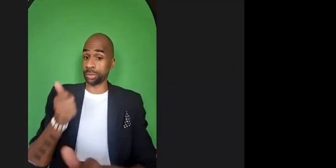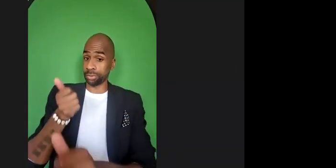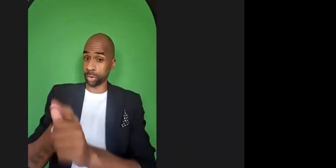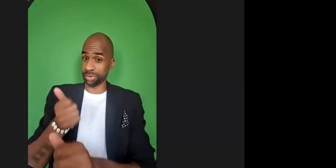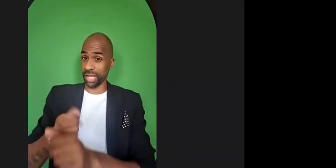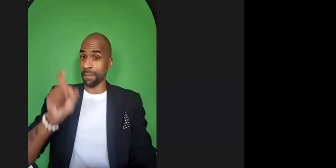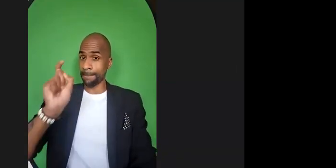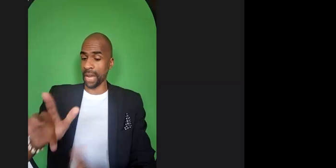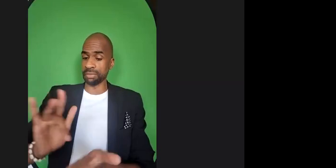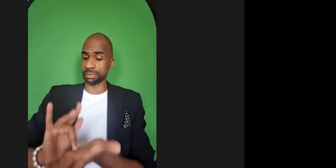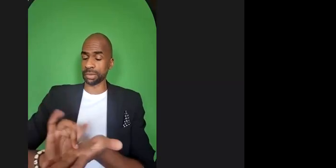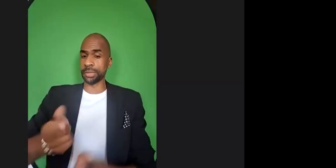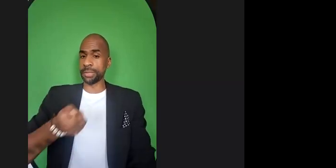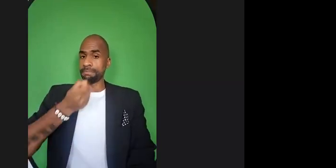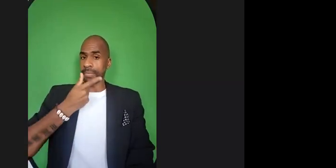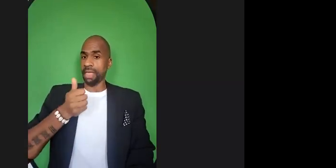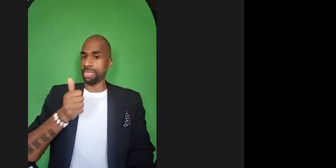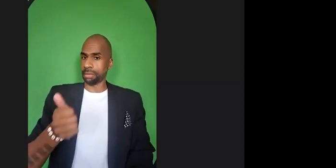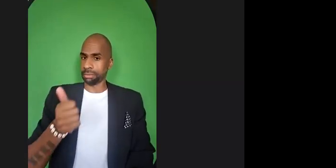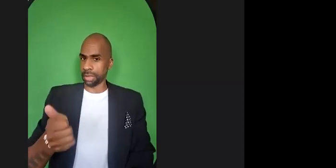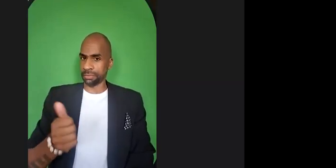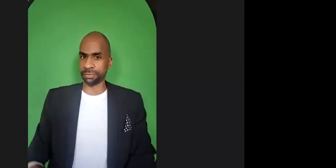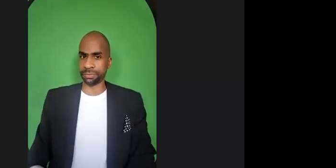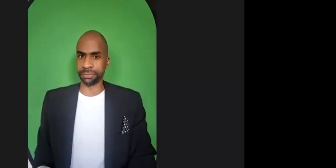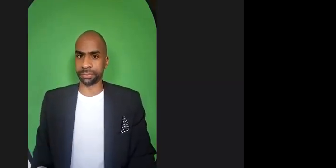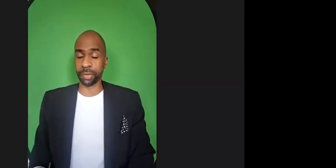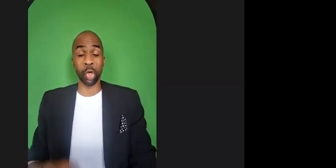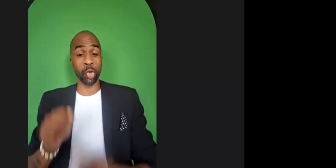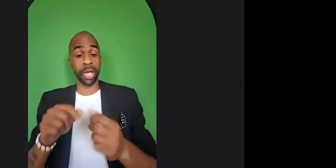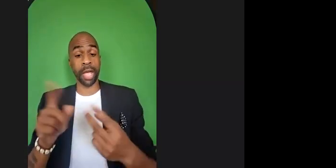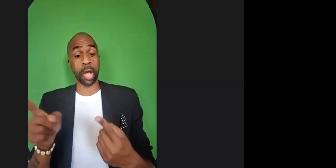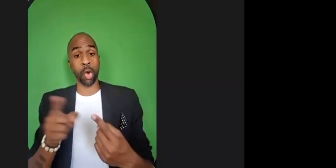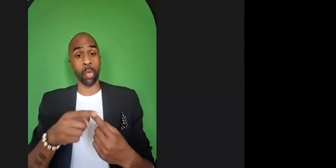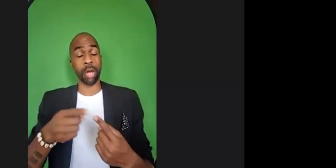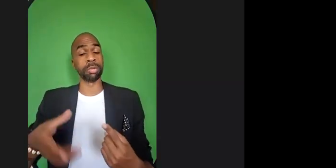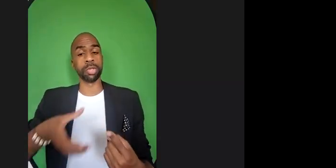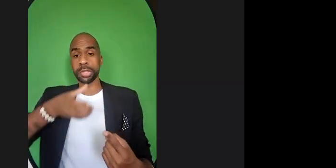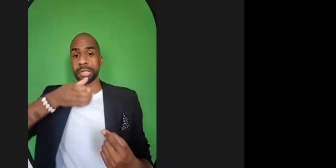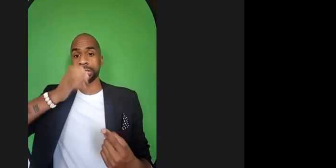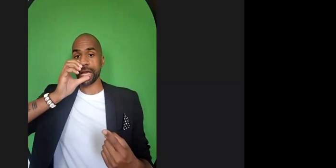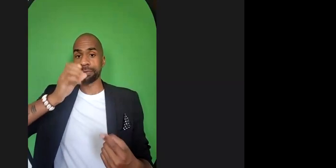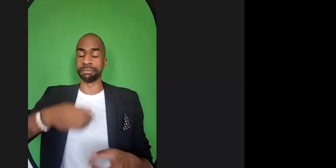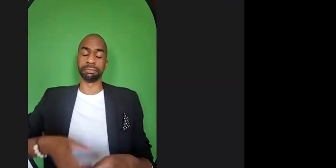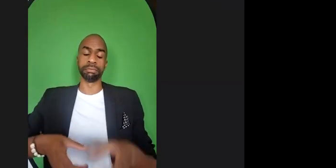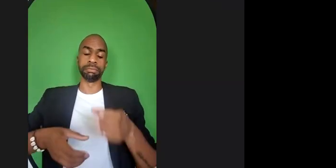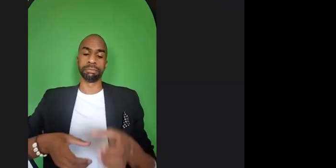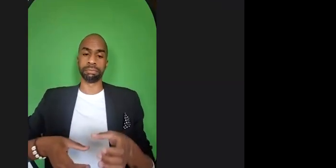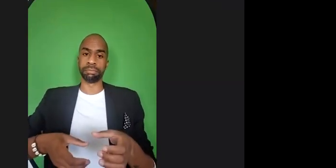So the options for how to do that are either to drink the medications down. They come as a powder and they're mixed in the liquid.